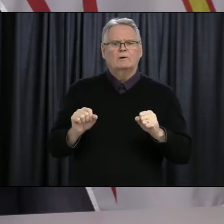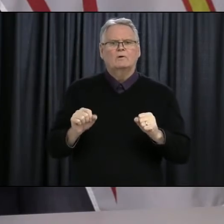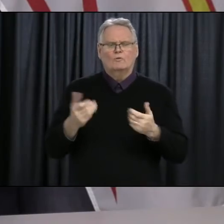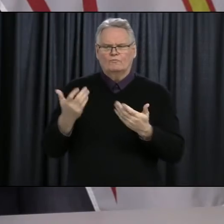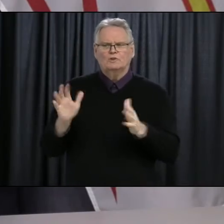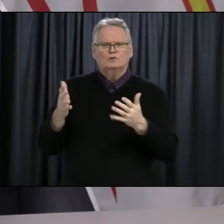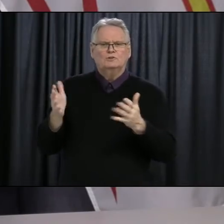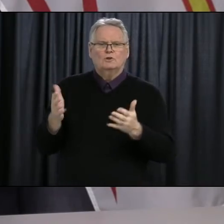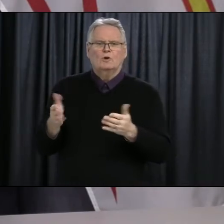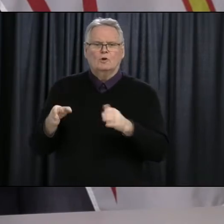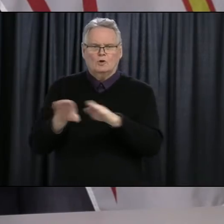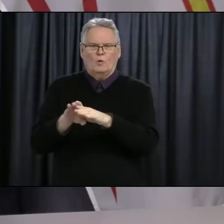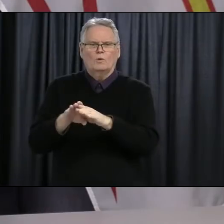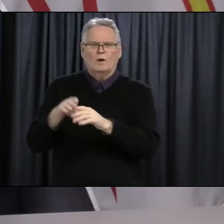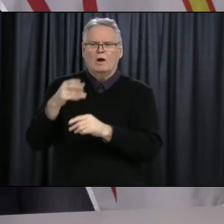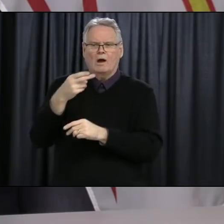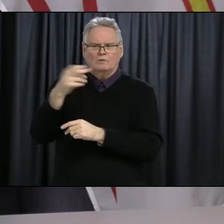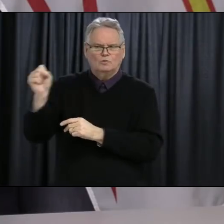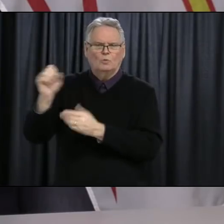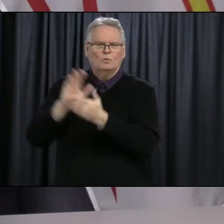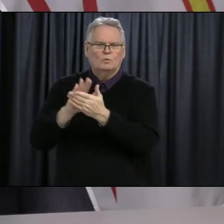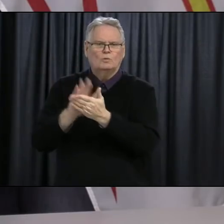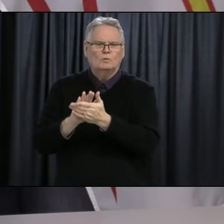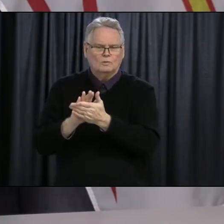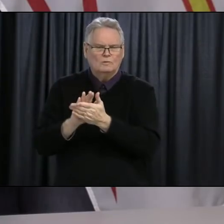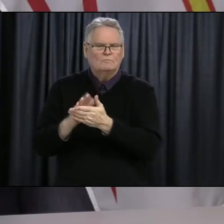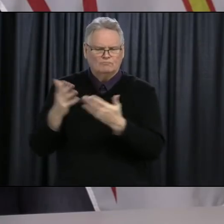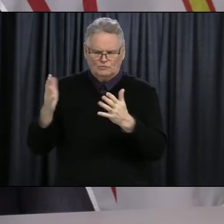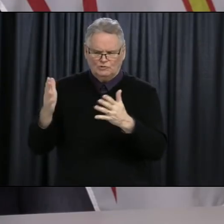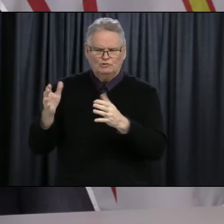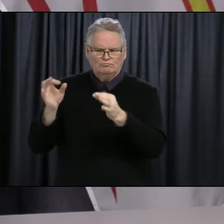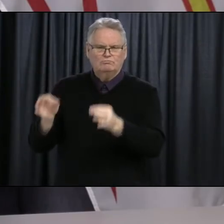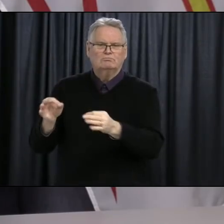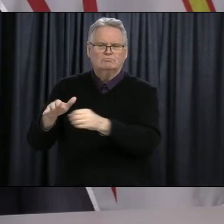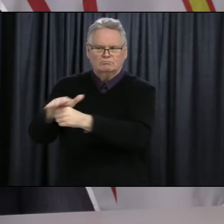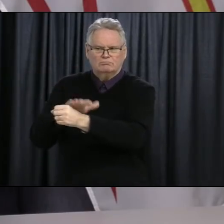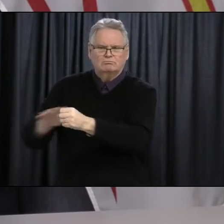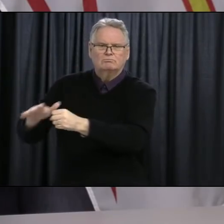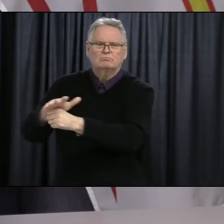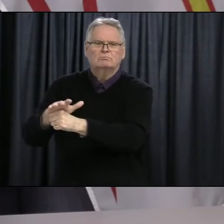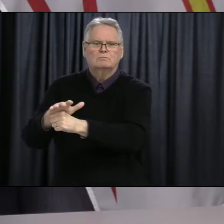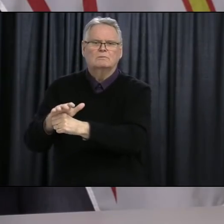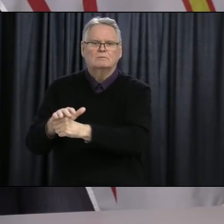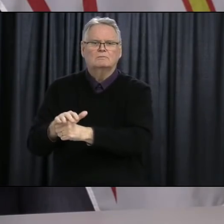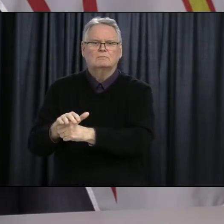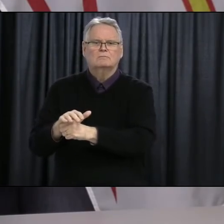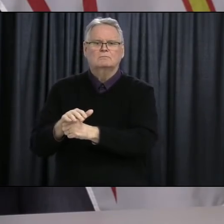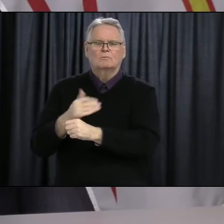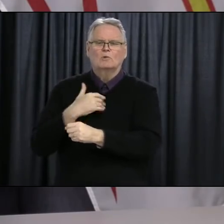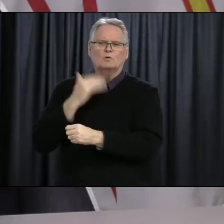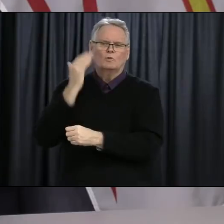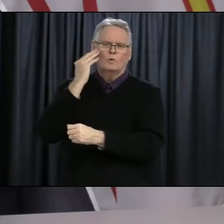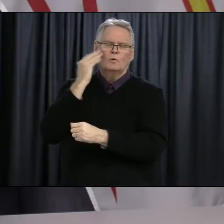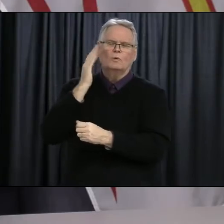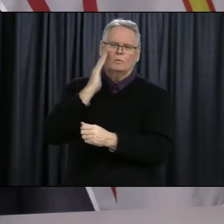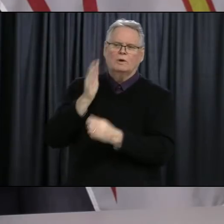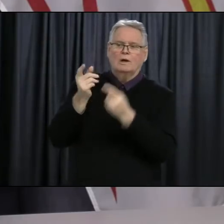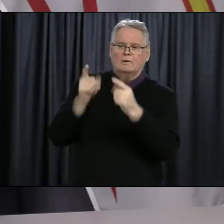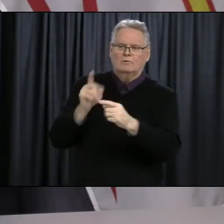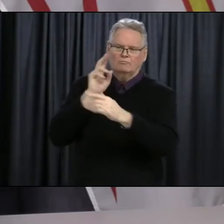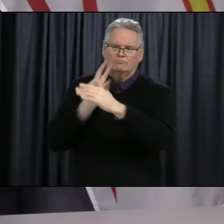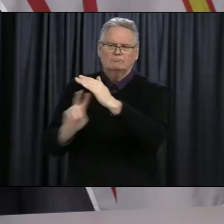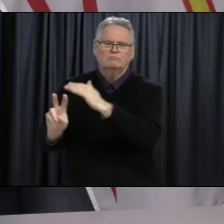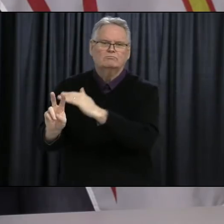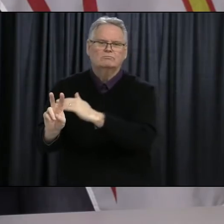area in anticipation of that. Certainly what we're seeing right now is that the cases